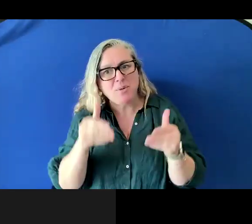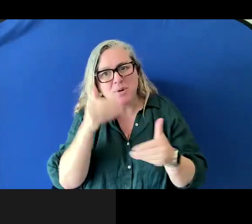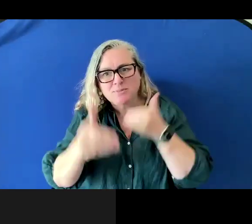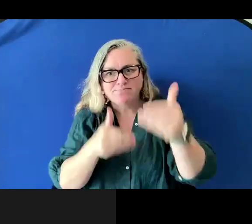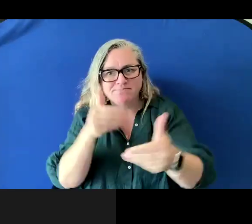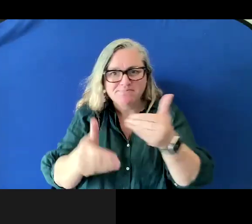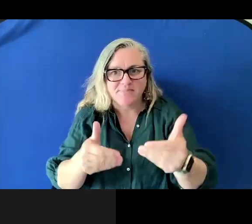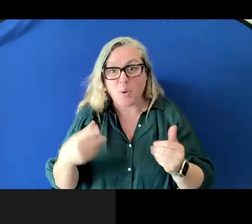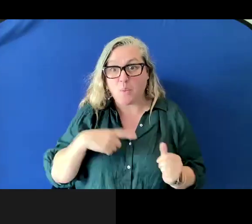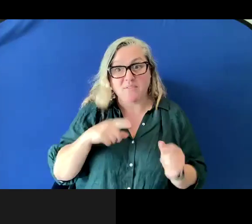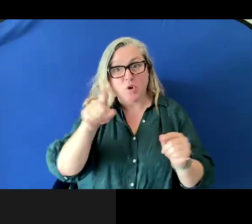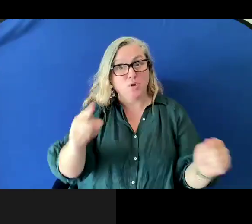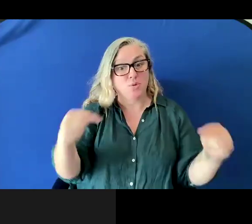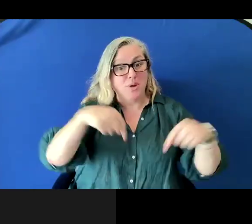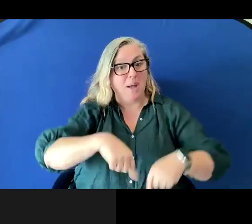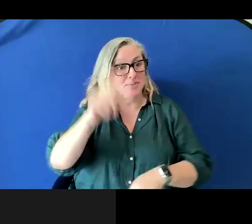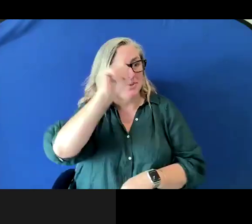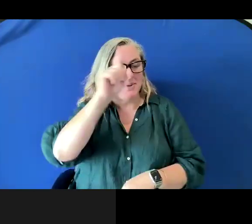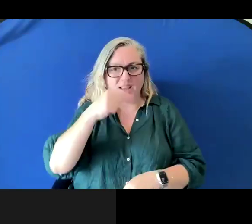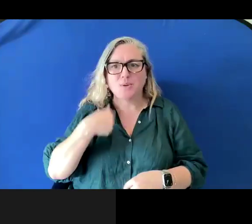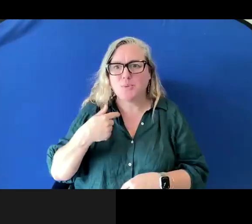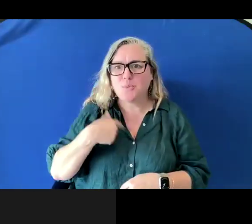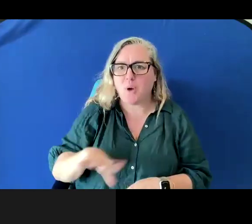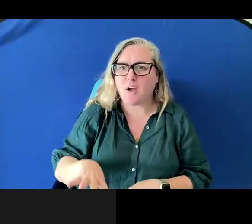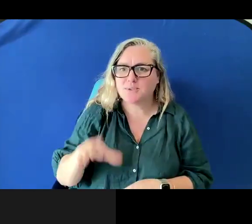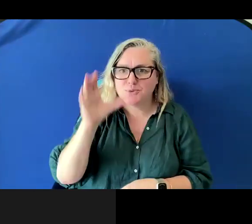from our lived experience